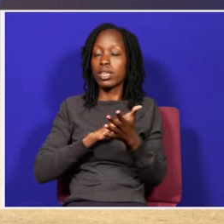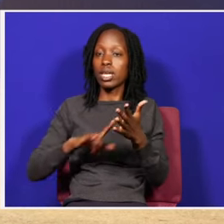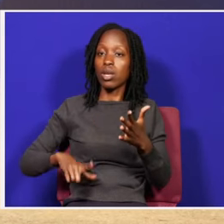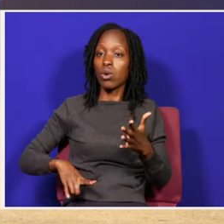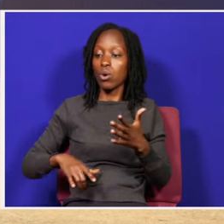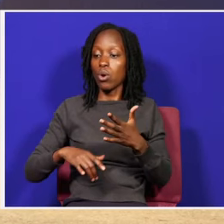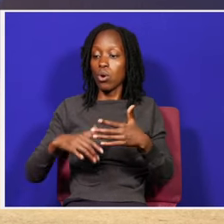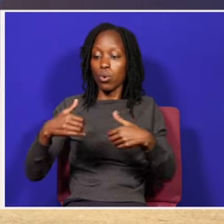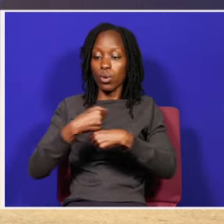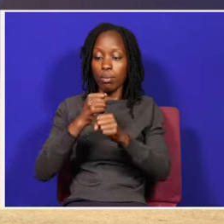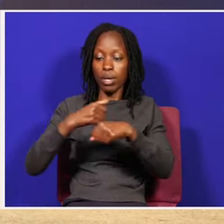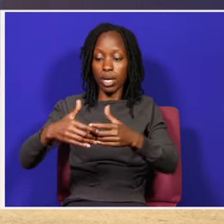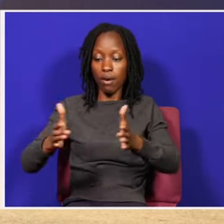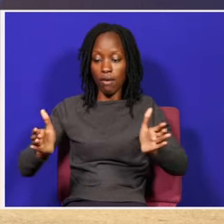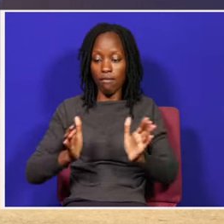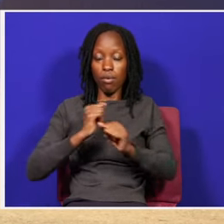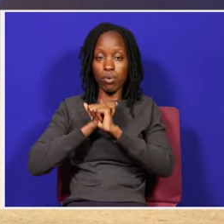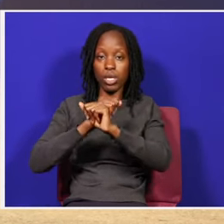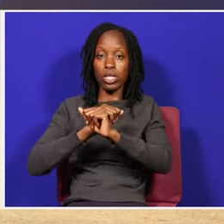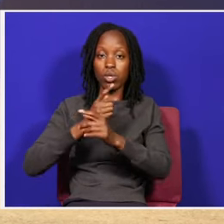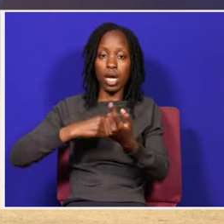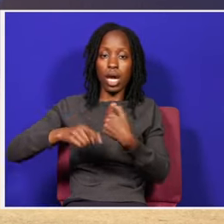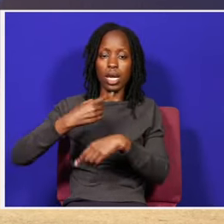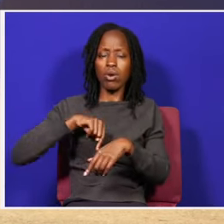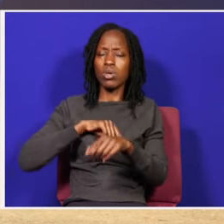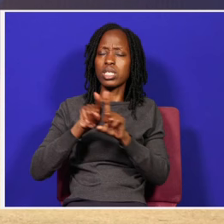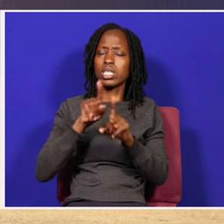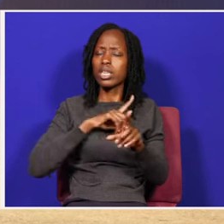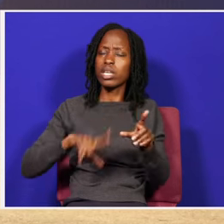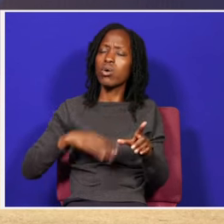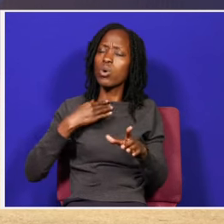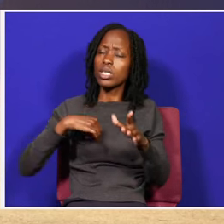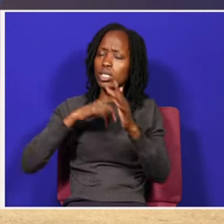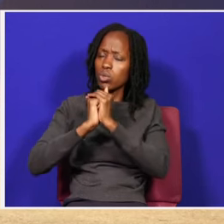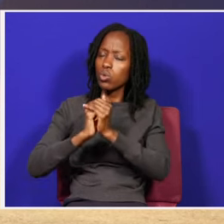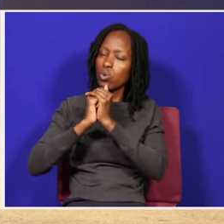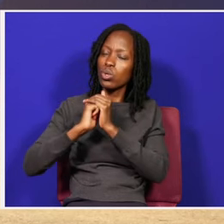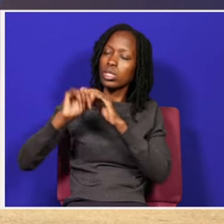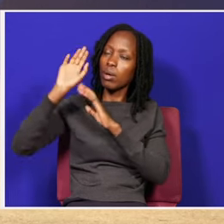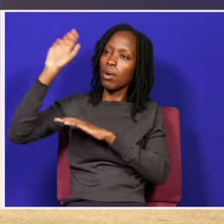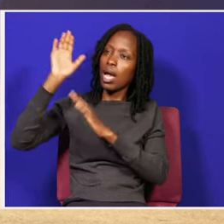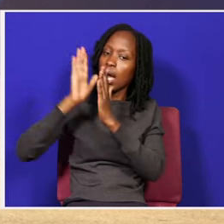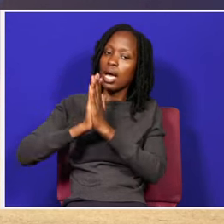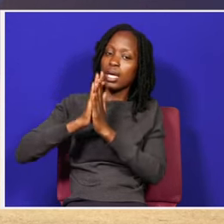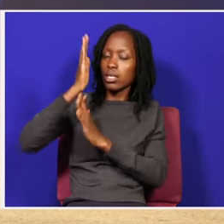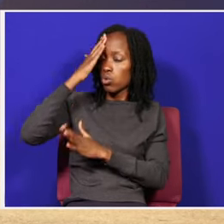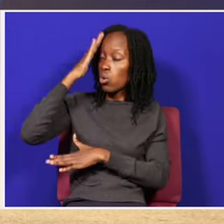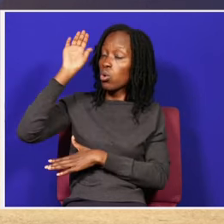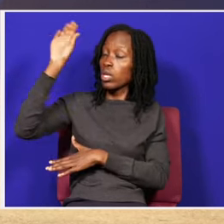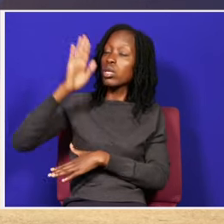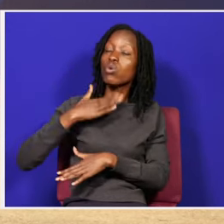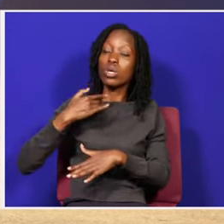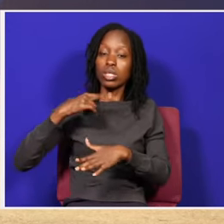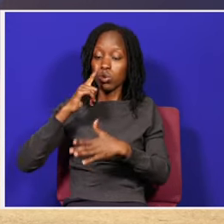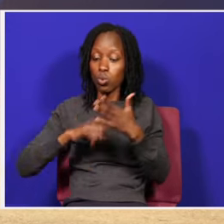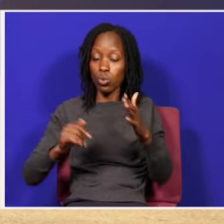protection around us. And so God wants us to not only worship Him, but to get to know what He wants to